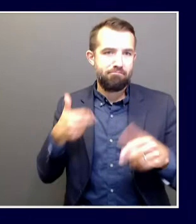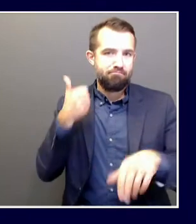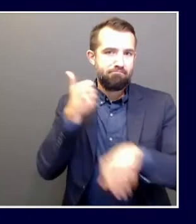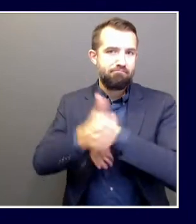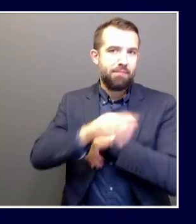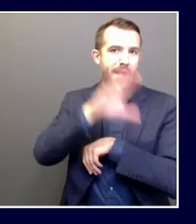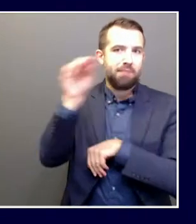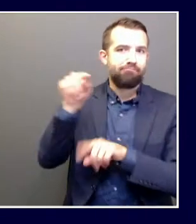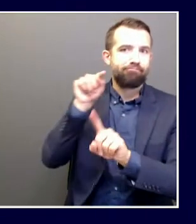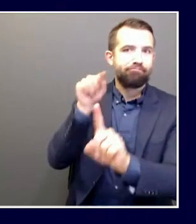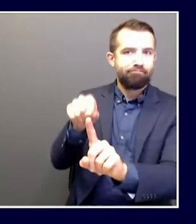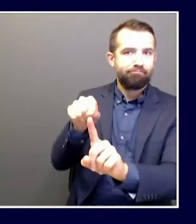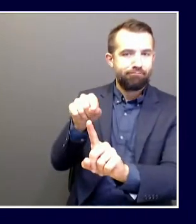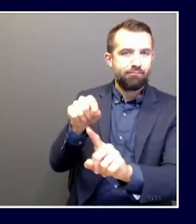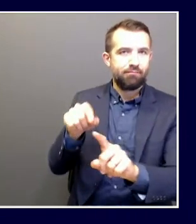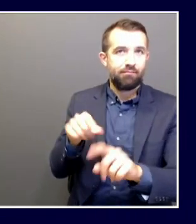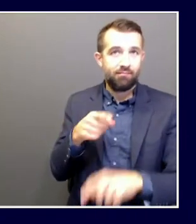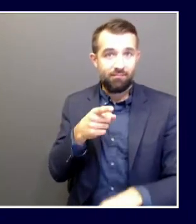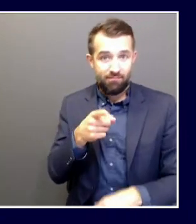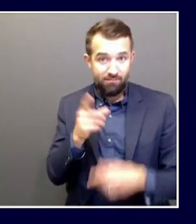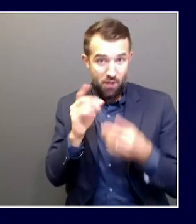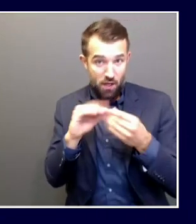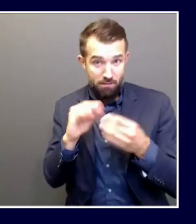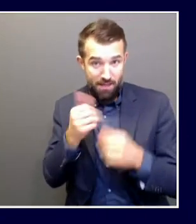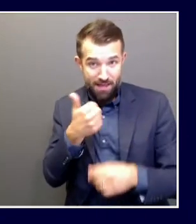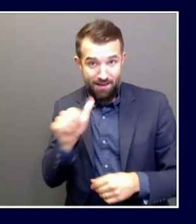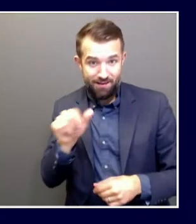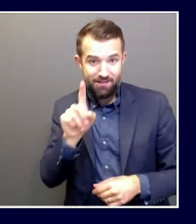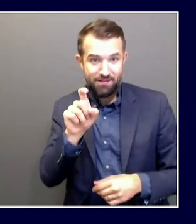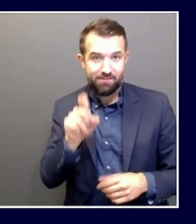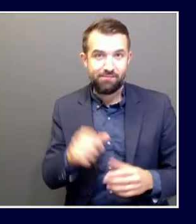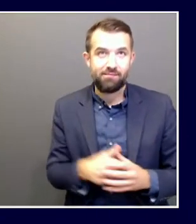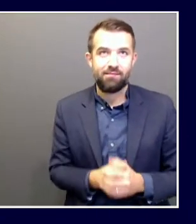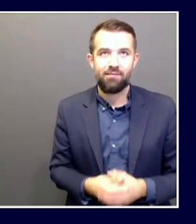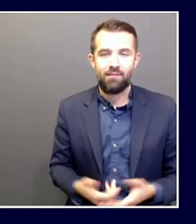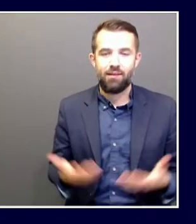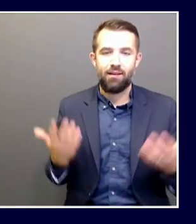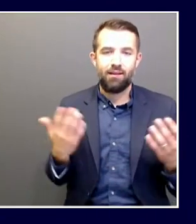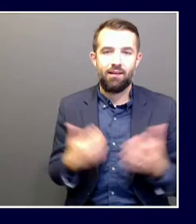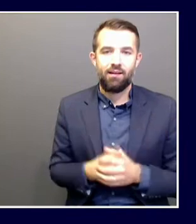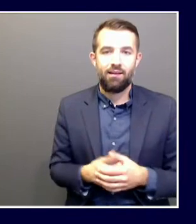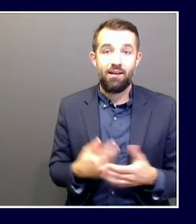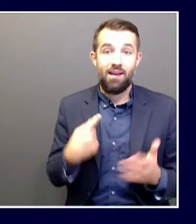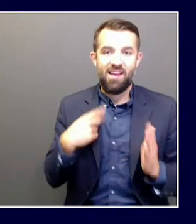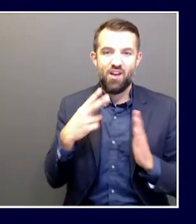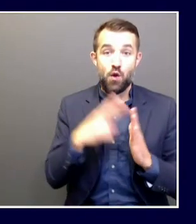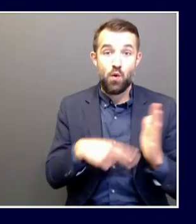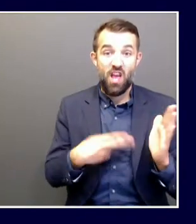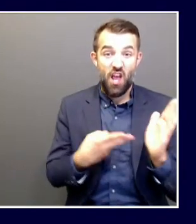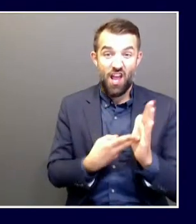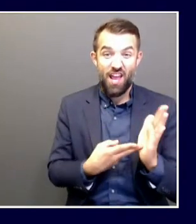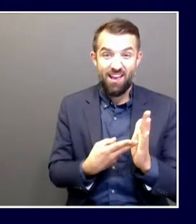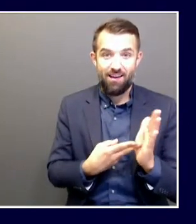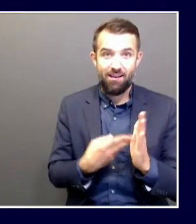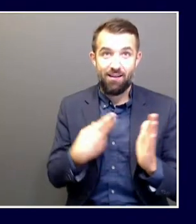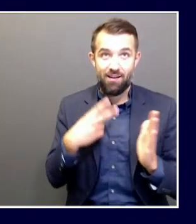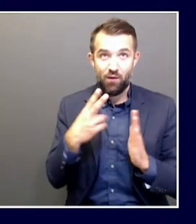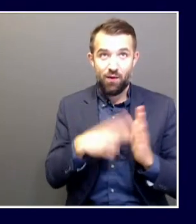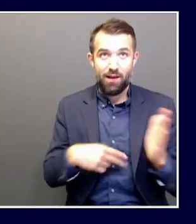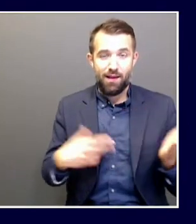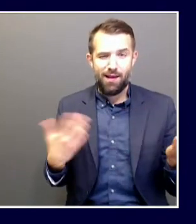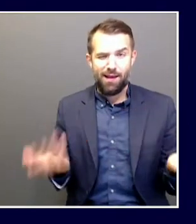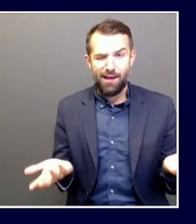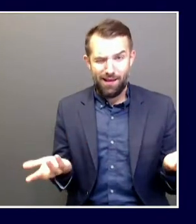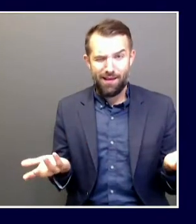on this? Brooke, I'm familiar with that report. To be candid with you, it sounded fishy when I heard about